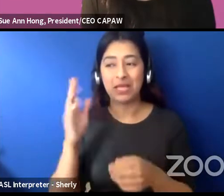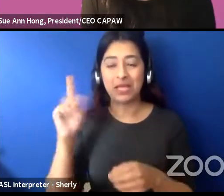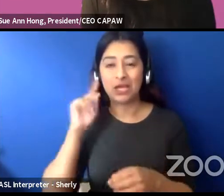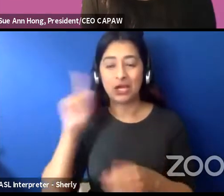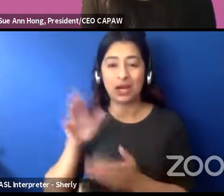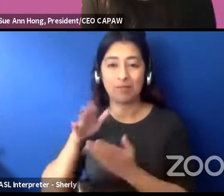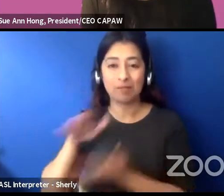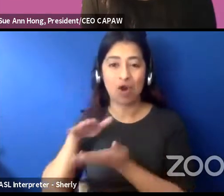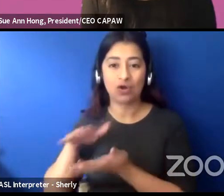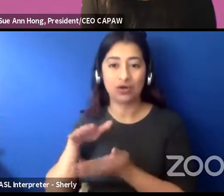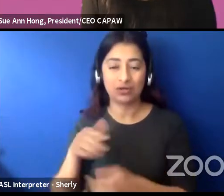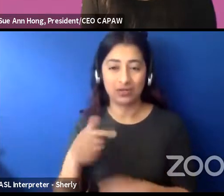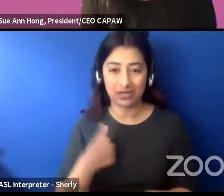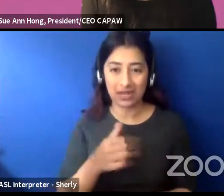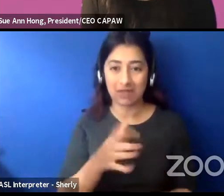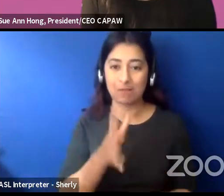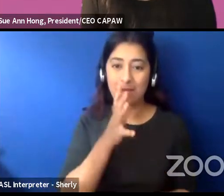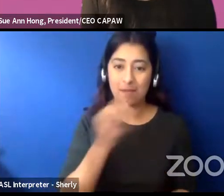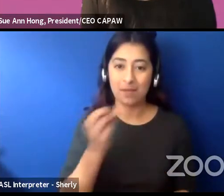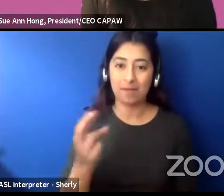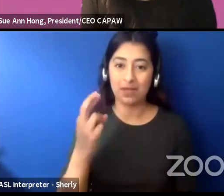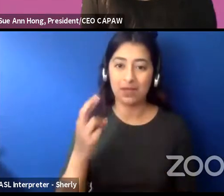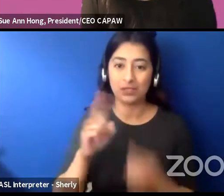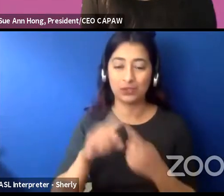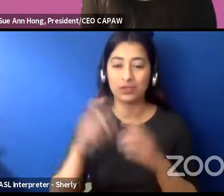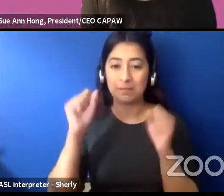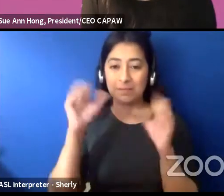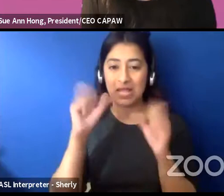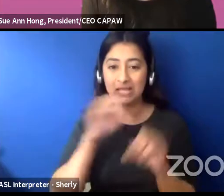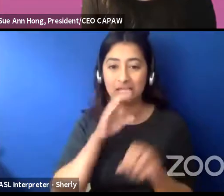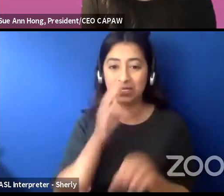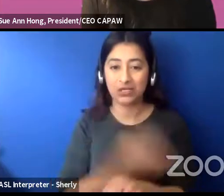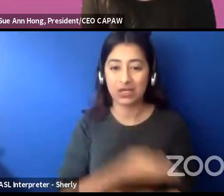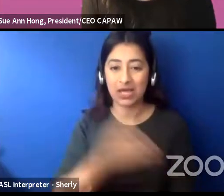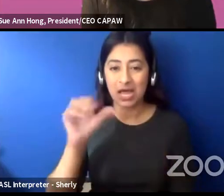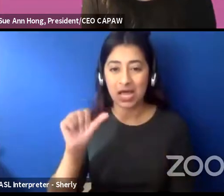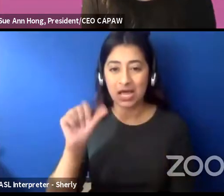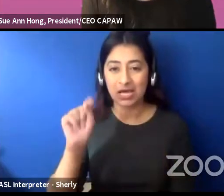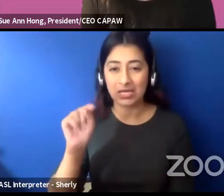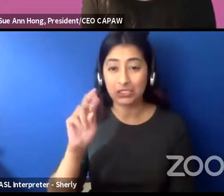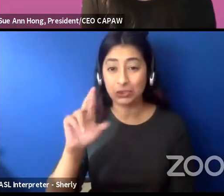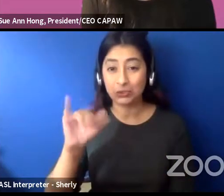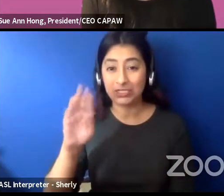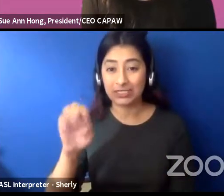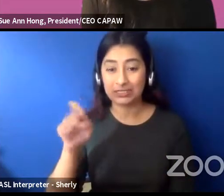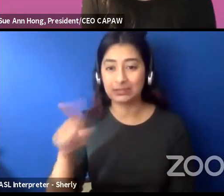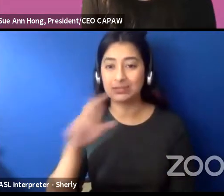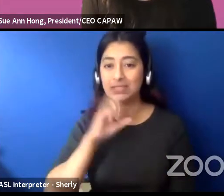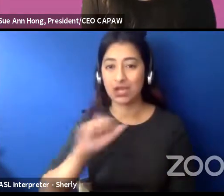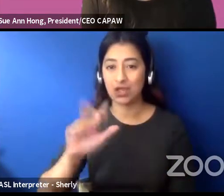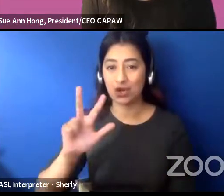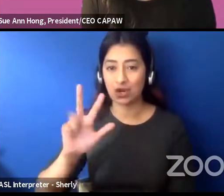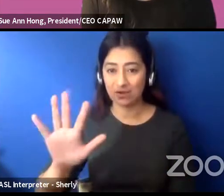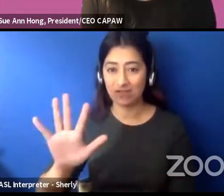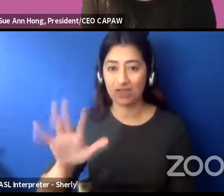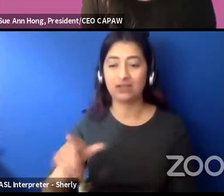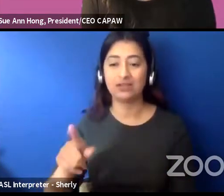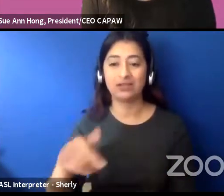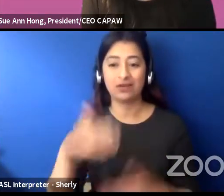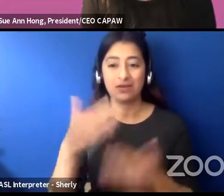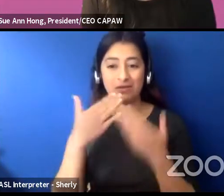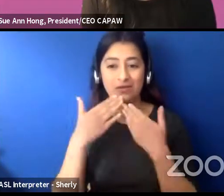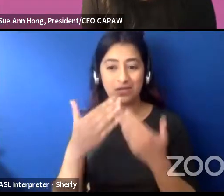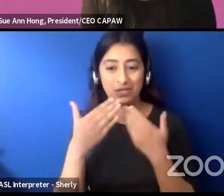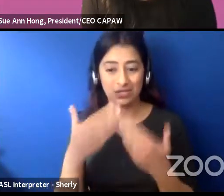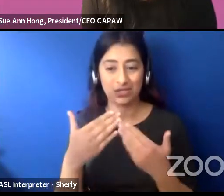I am the mom and best friend to an amazing daughter, Atrice, who is 35. So thank you for allowing me to step in and join